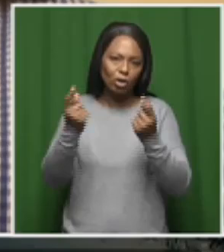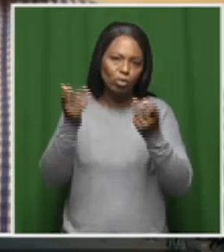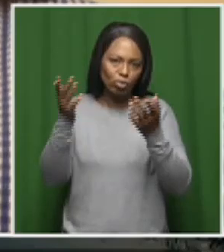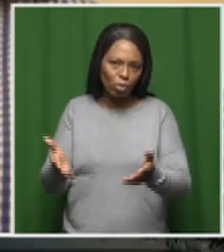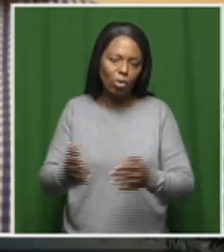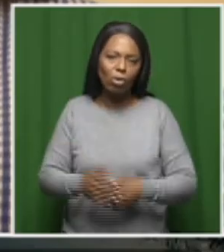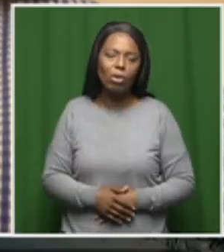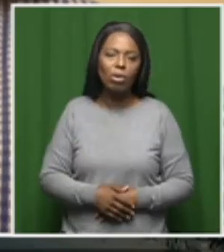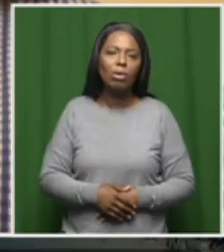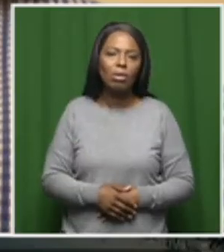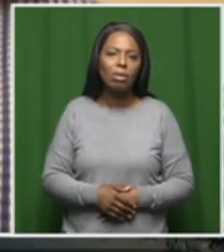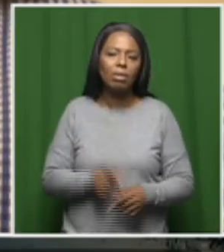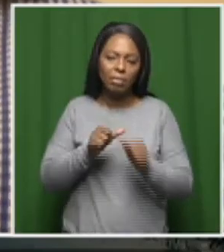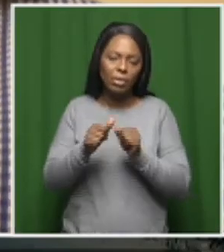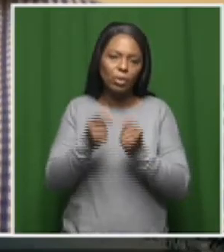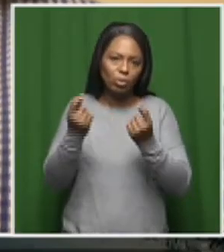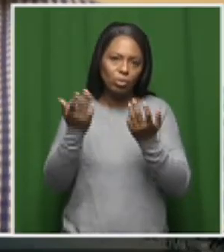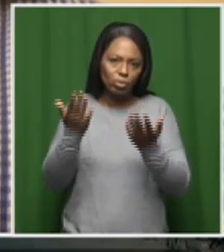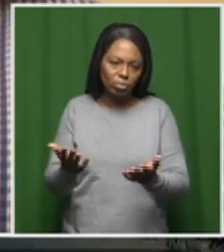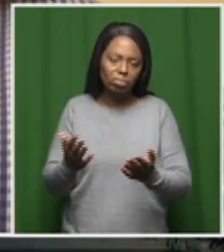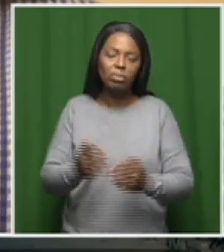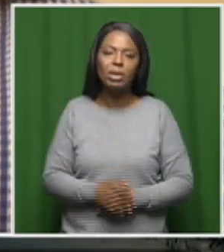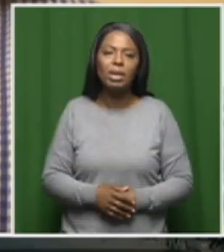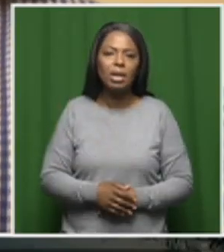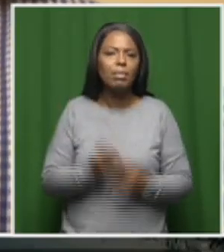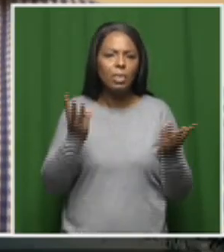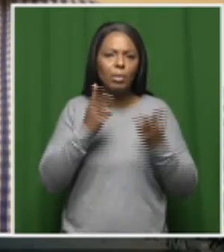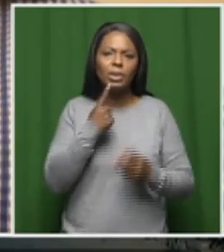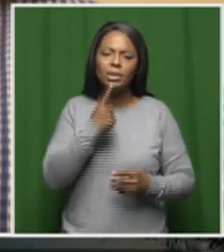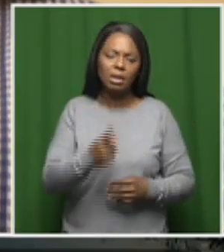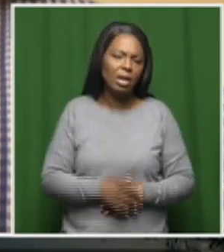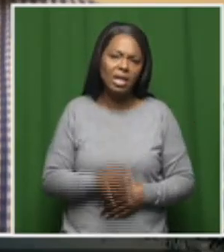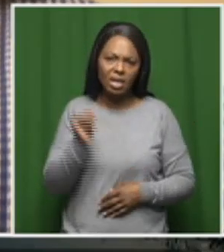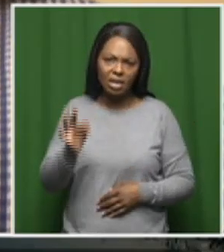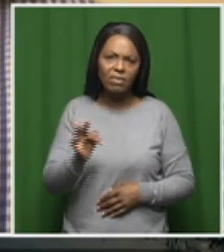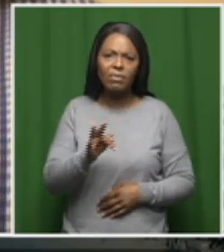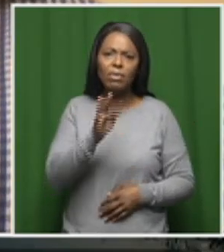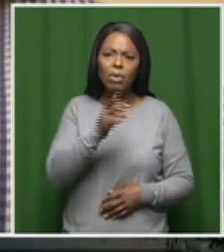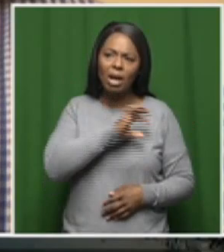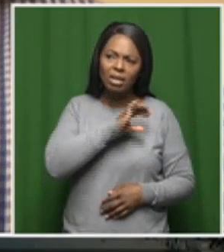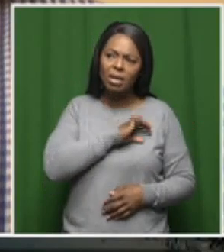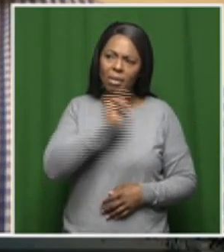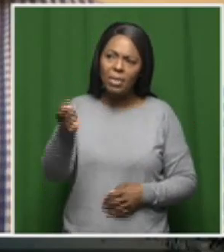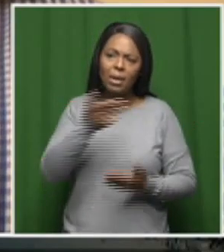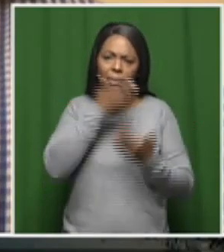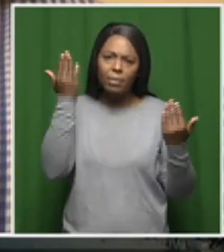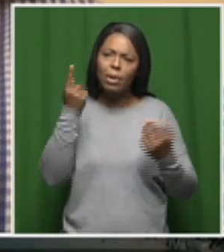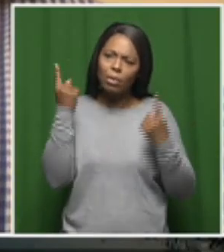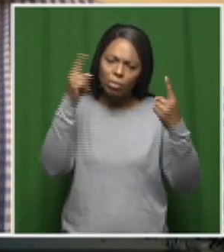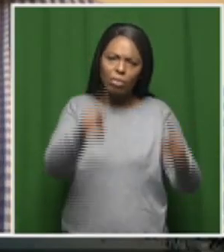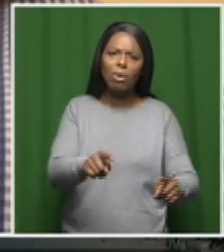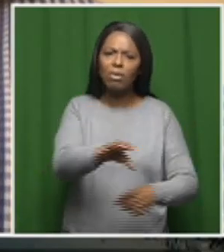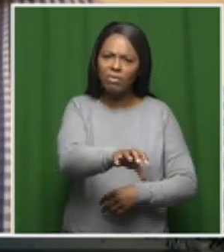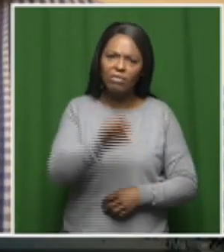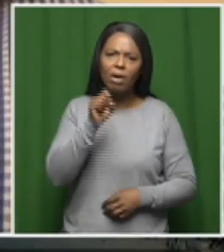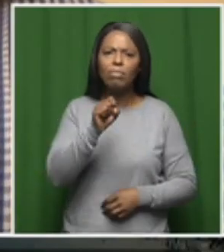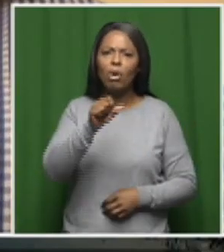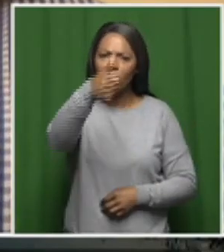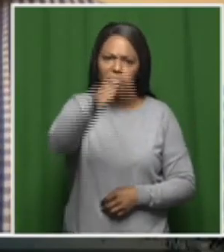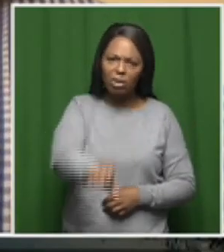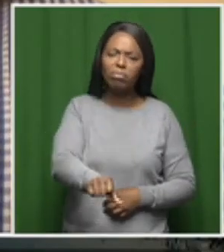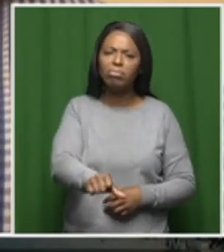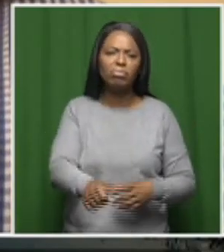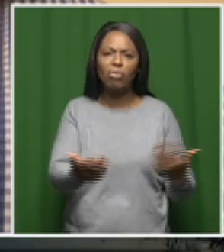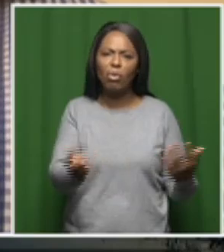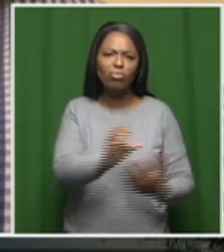actually backlash for it. People are welcoming the fact that if you don't pay, you shouldn't get this. But I want to ask you about the areas that you're targeting, because